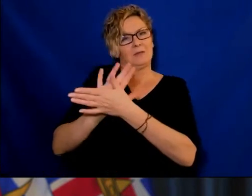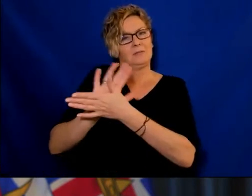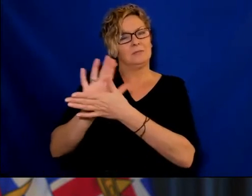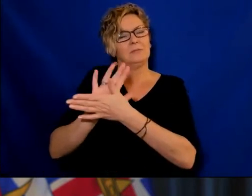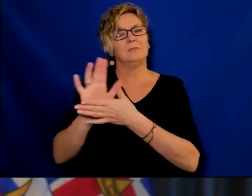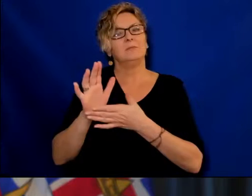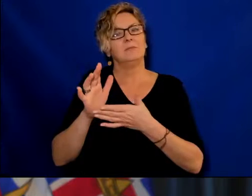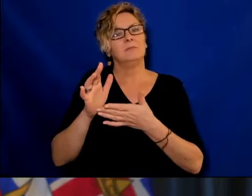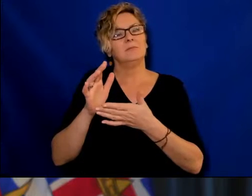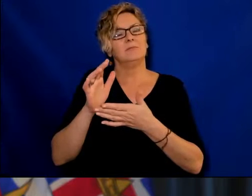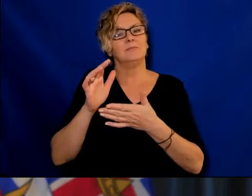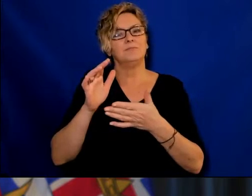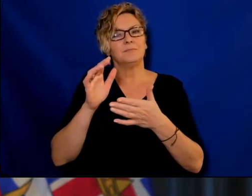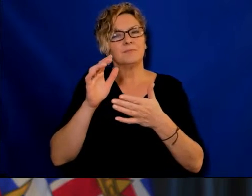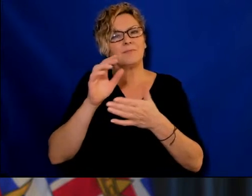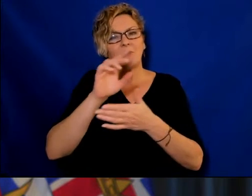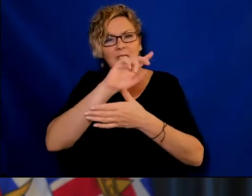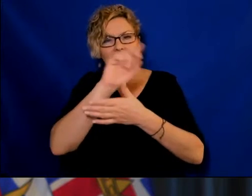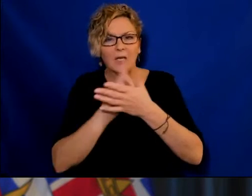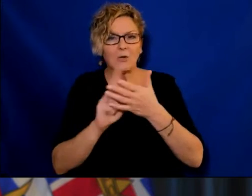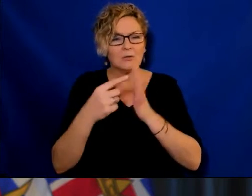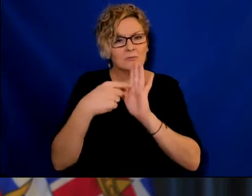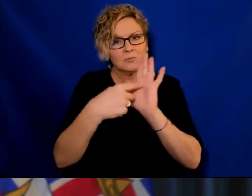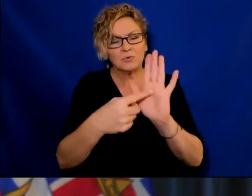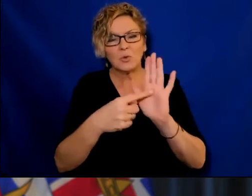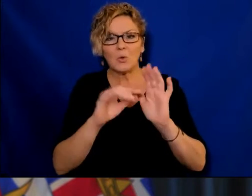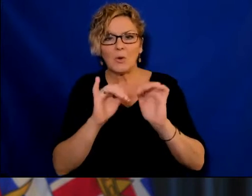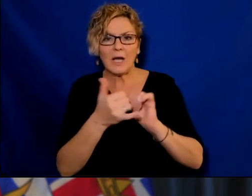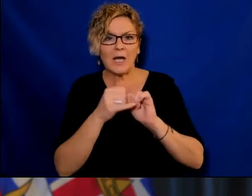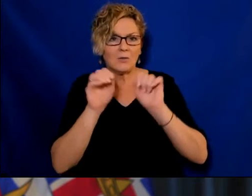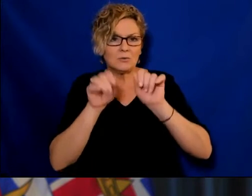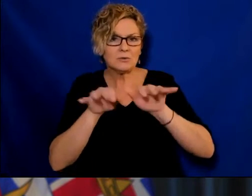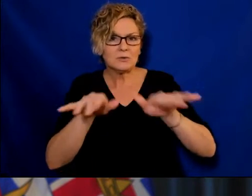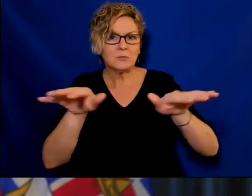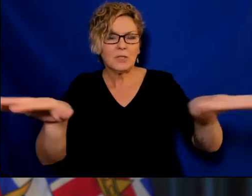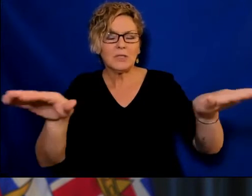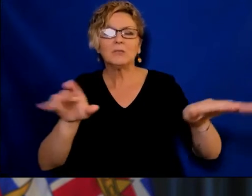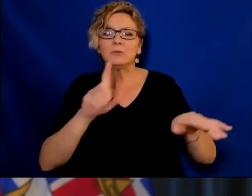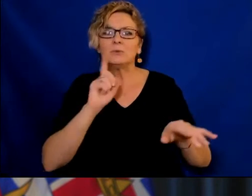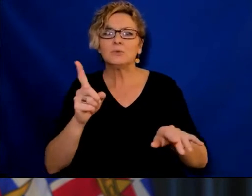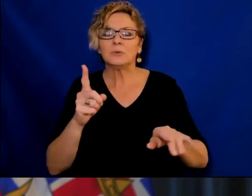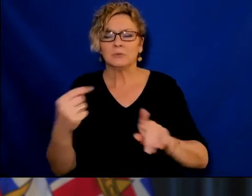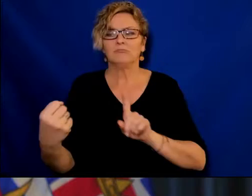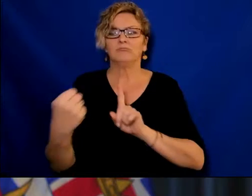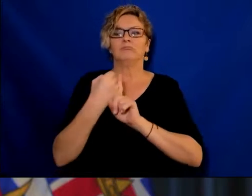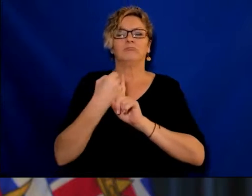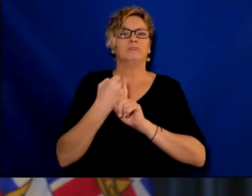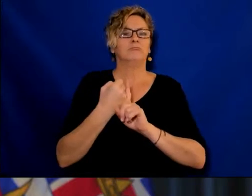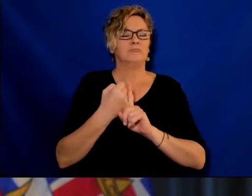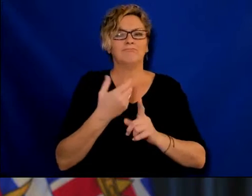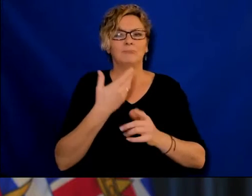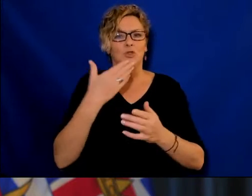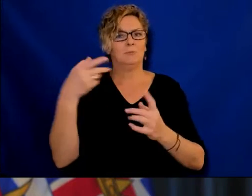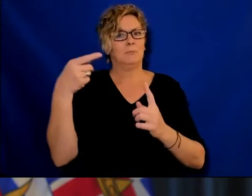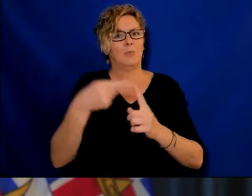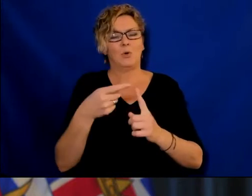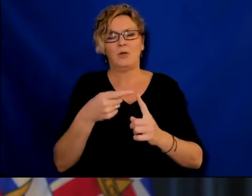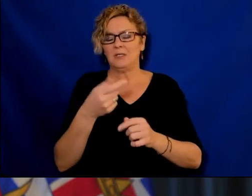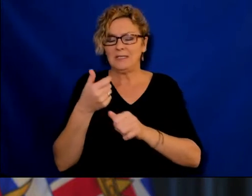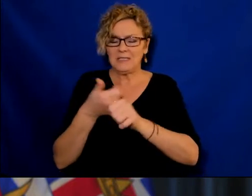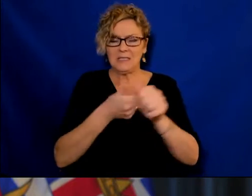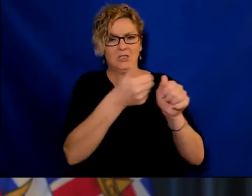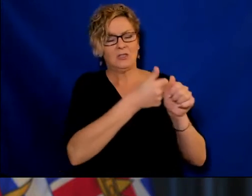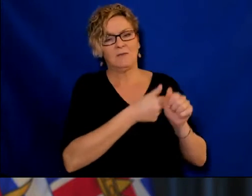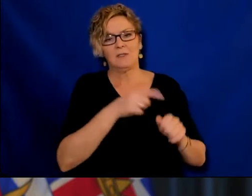in turn, often the people we love most. Each of us must consider our actions. Each of us must think of our behavior. Each of us